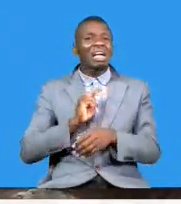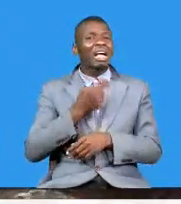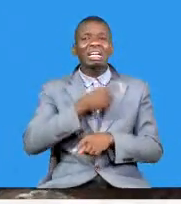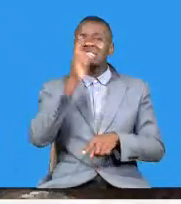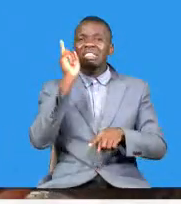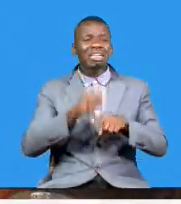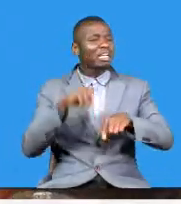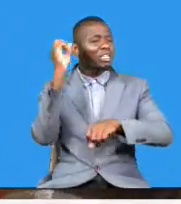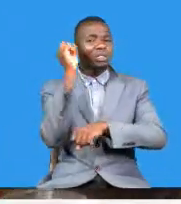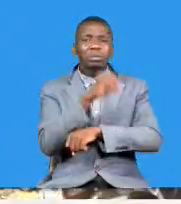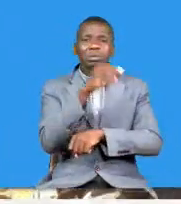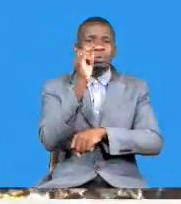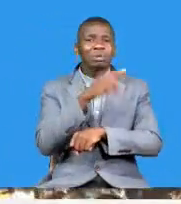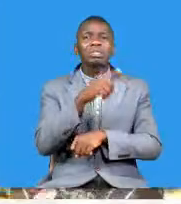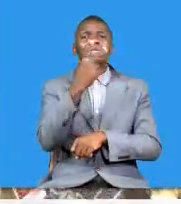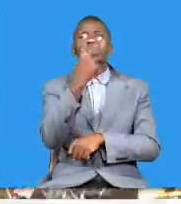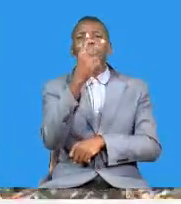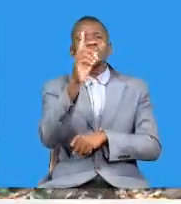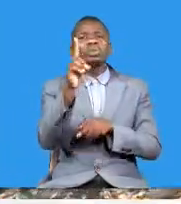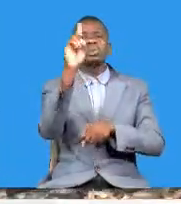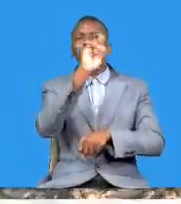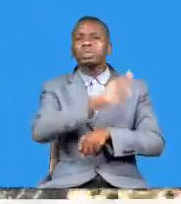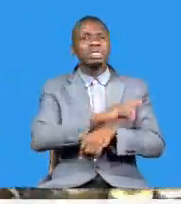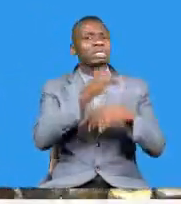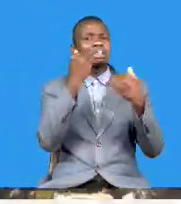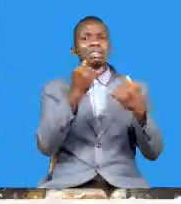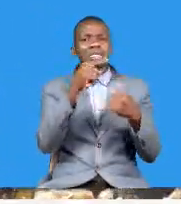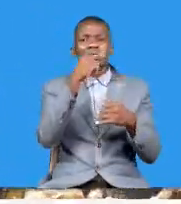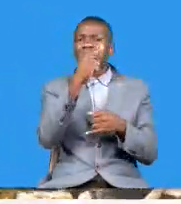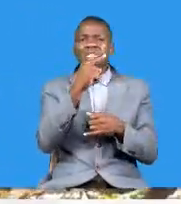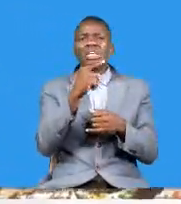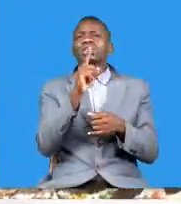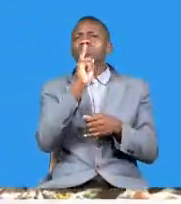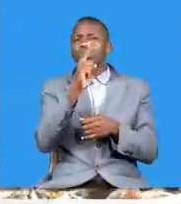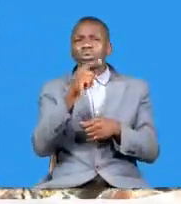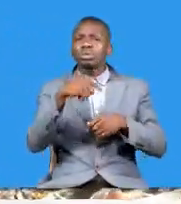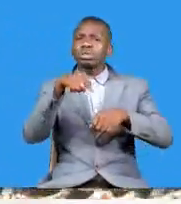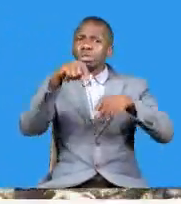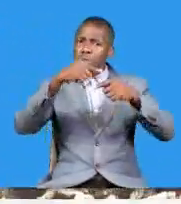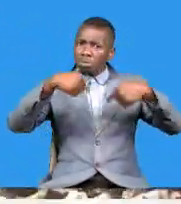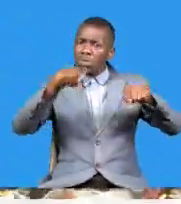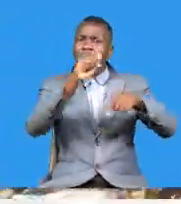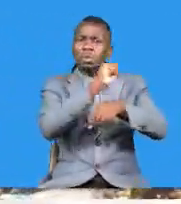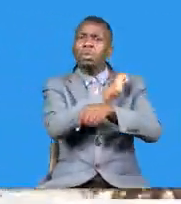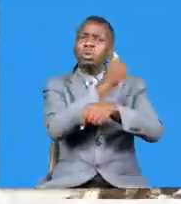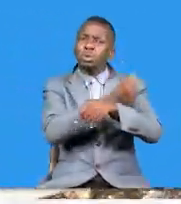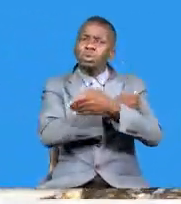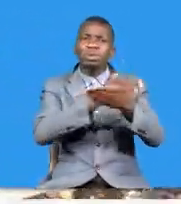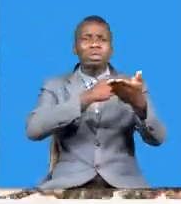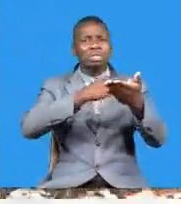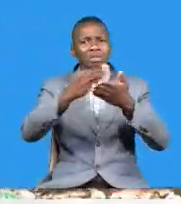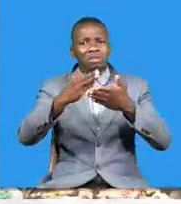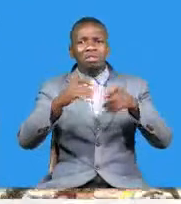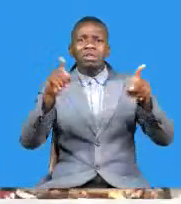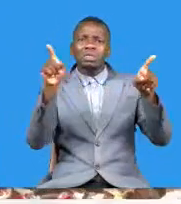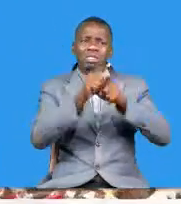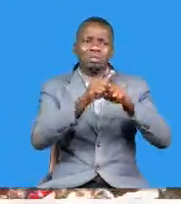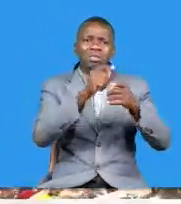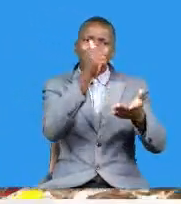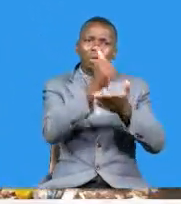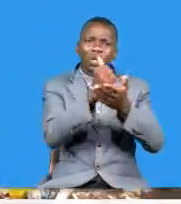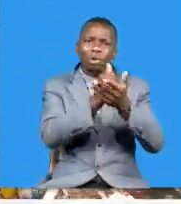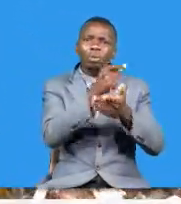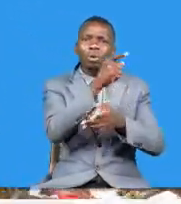their garbage for 2 days and have attributed this to the failure by the local authorities to arrest the dumping situation in the area.